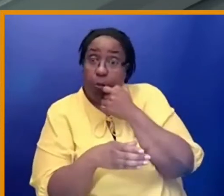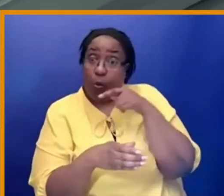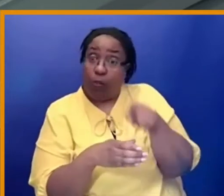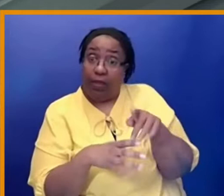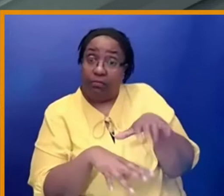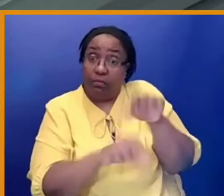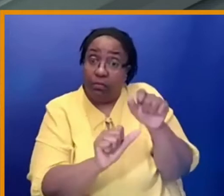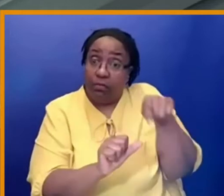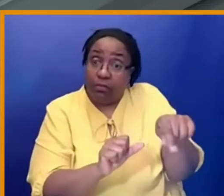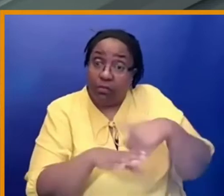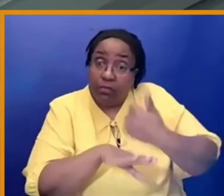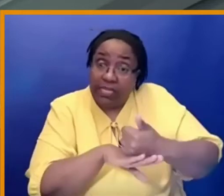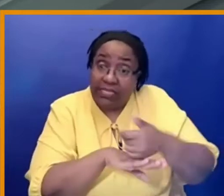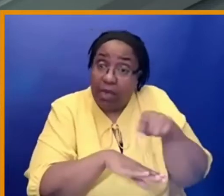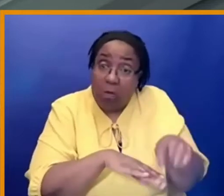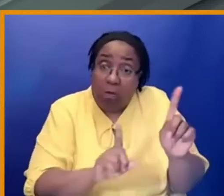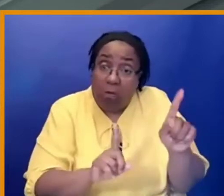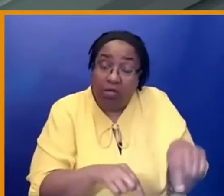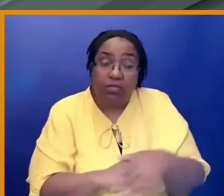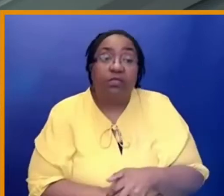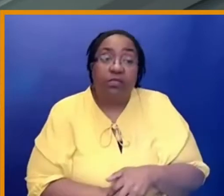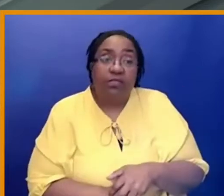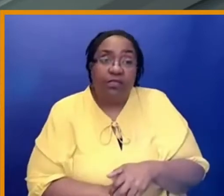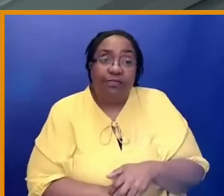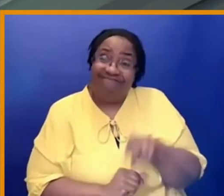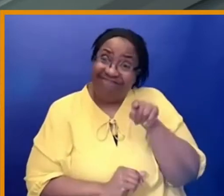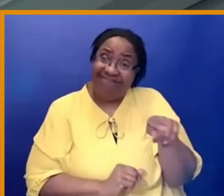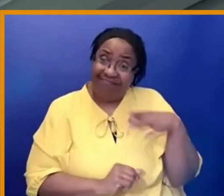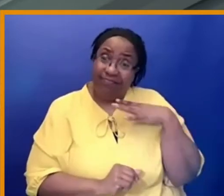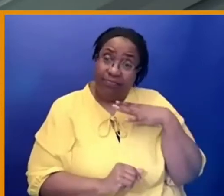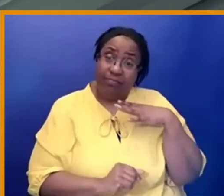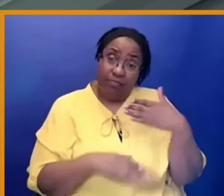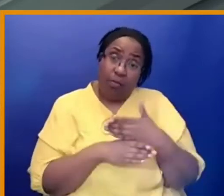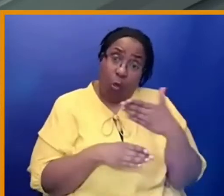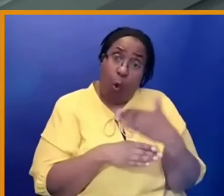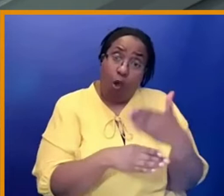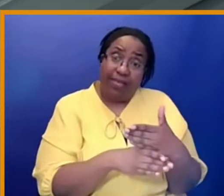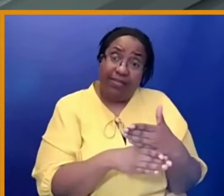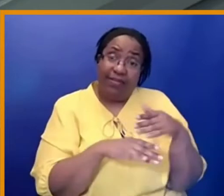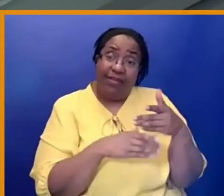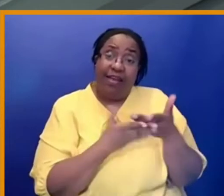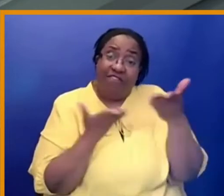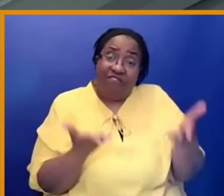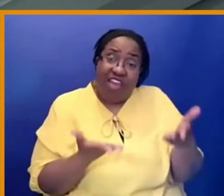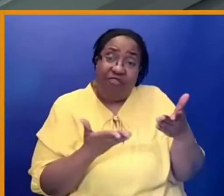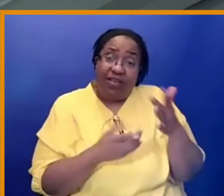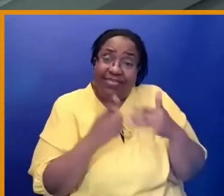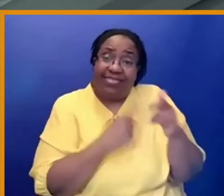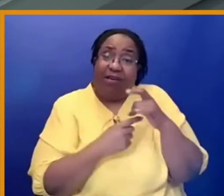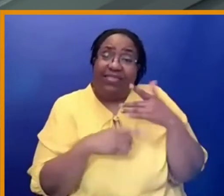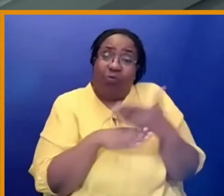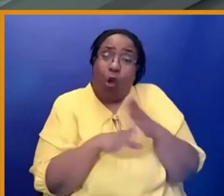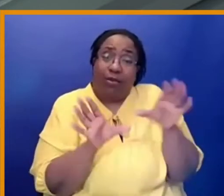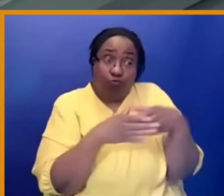So just to say that work is being taken forward by the Fairer Society Working Group. That Fairer Society Working